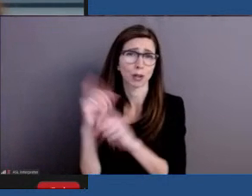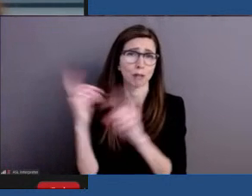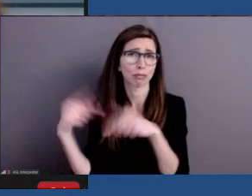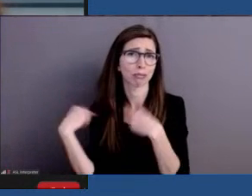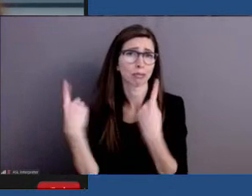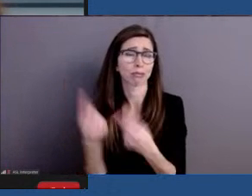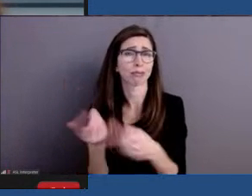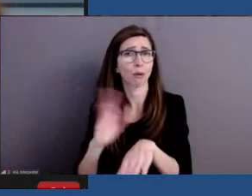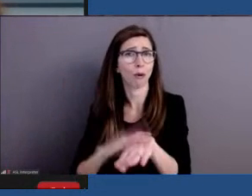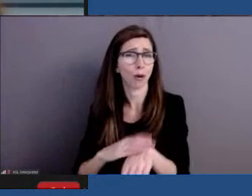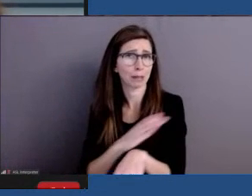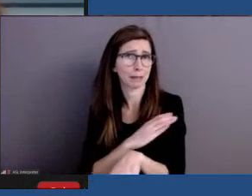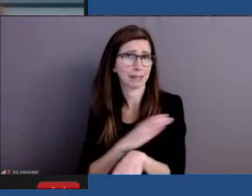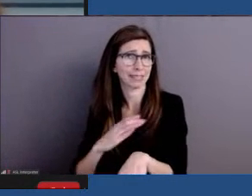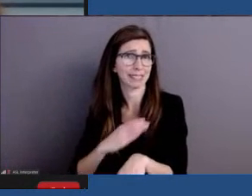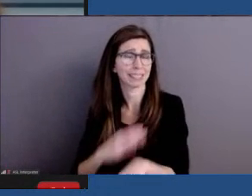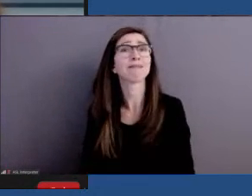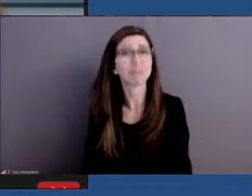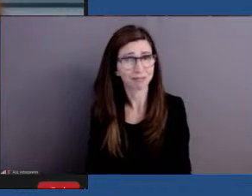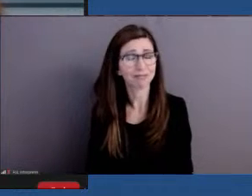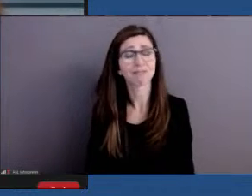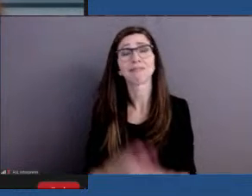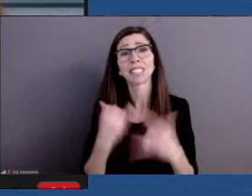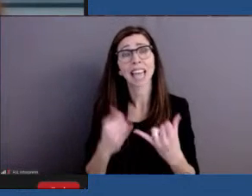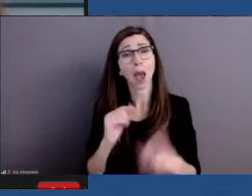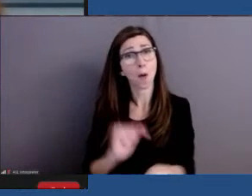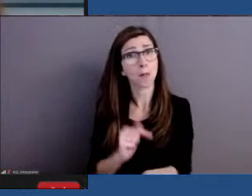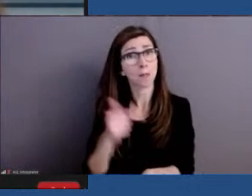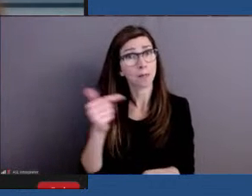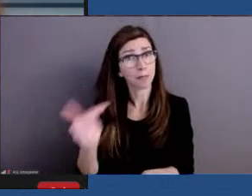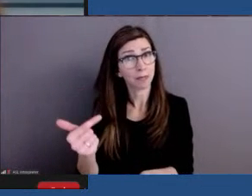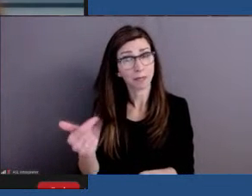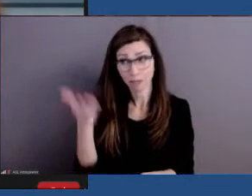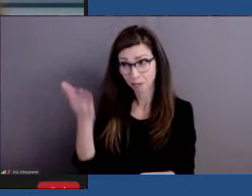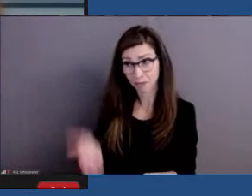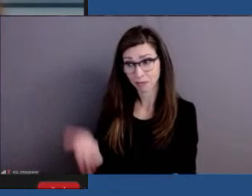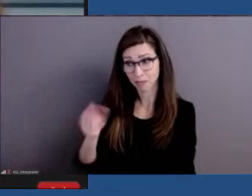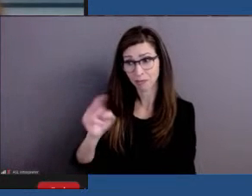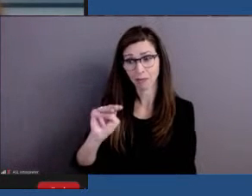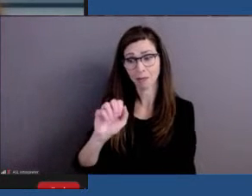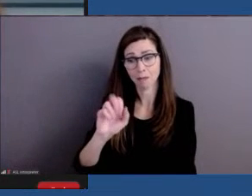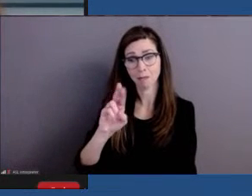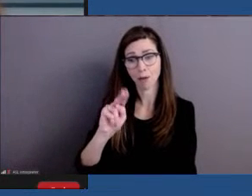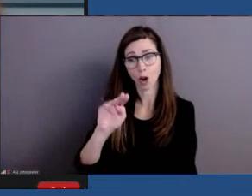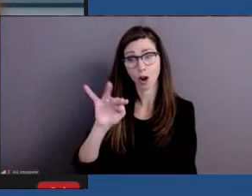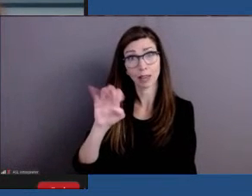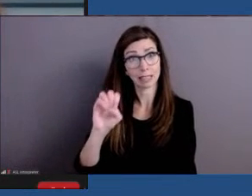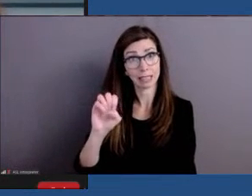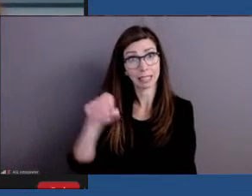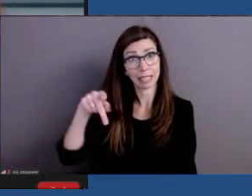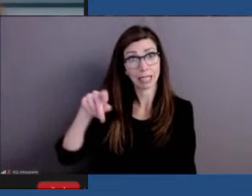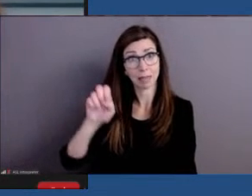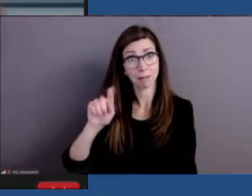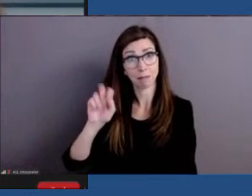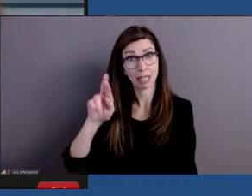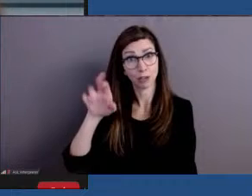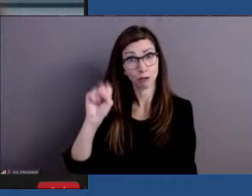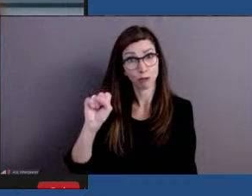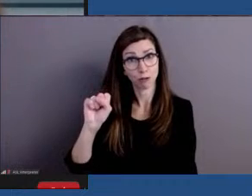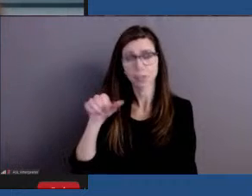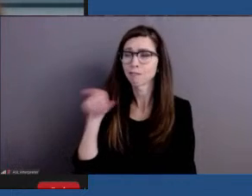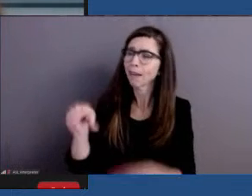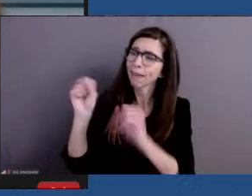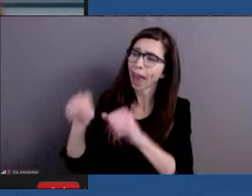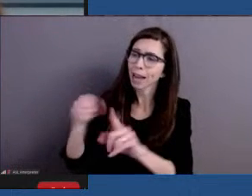would like now to turn things over to Marnie Peters to talk about her work with the City of Ottawa as